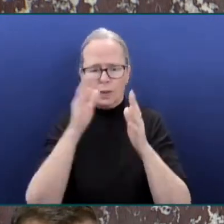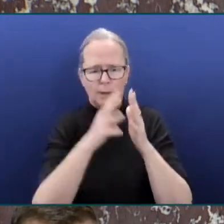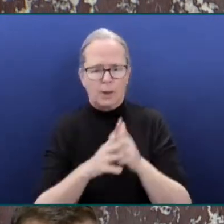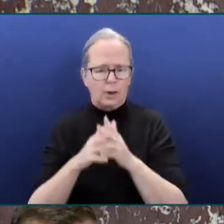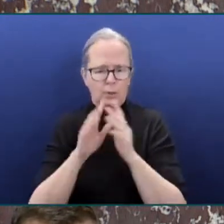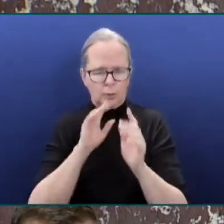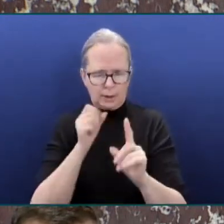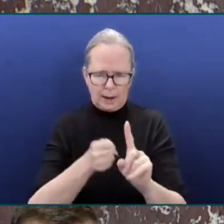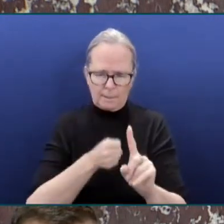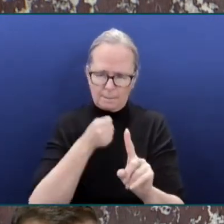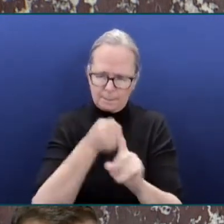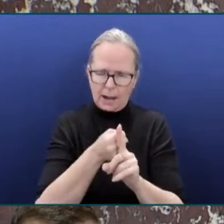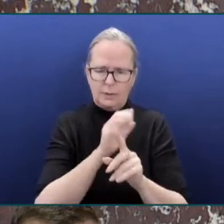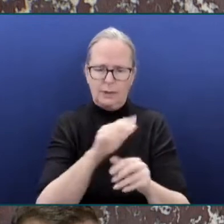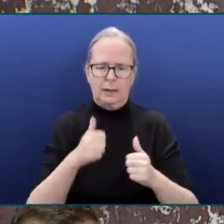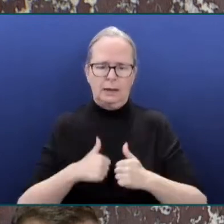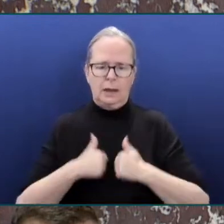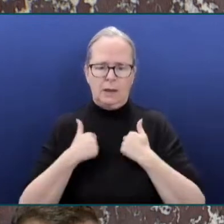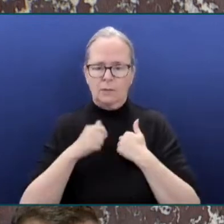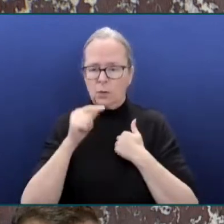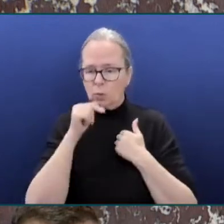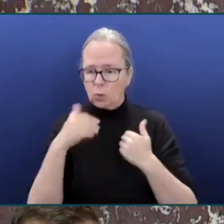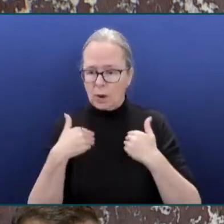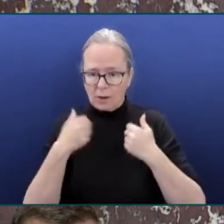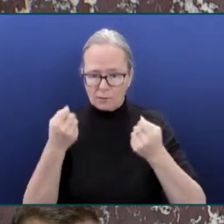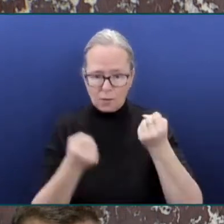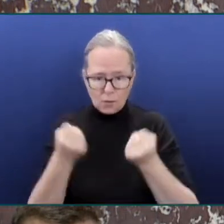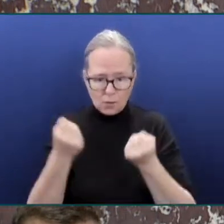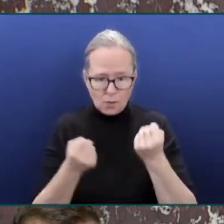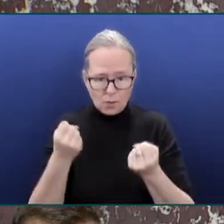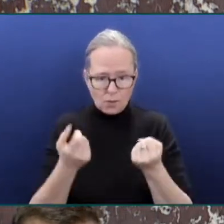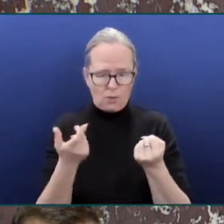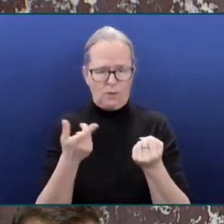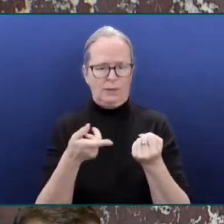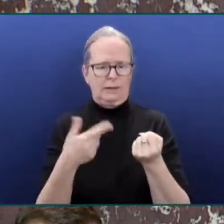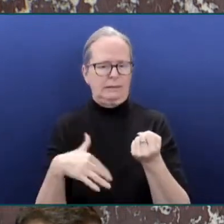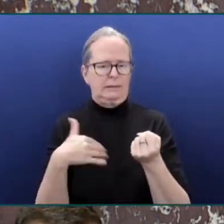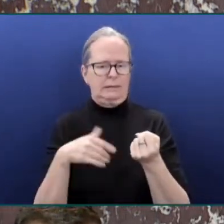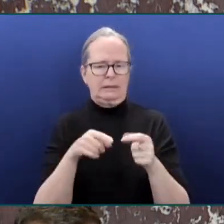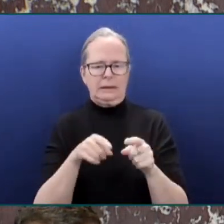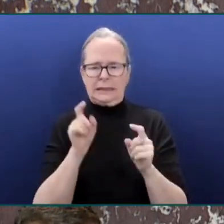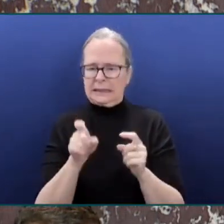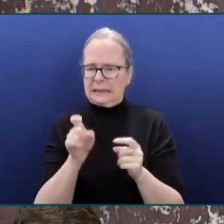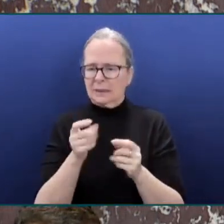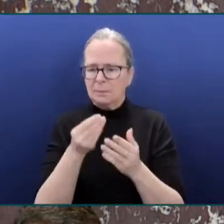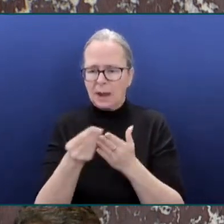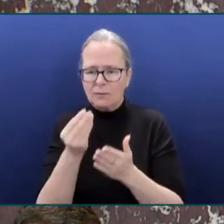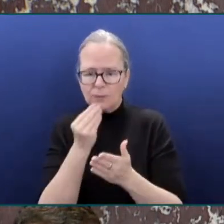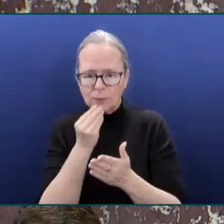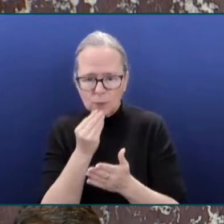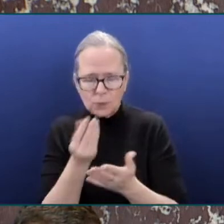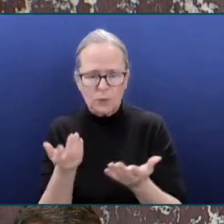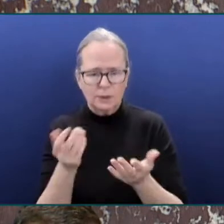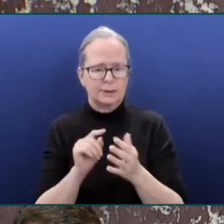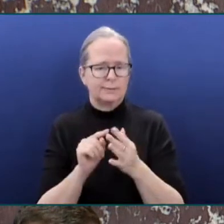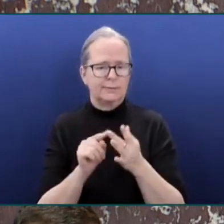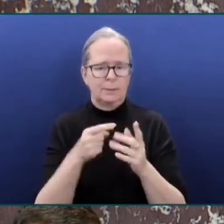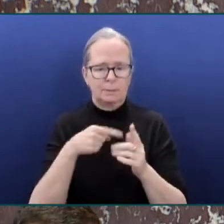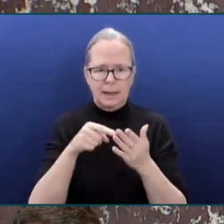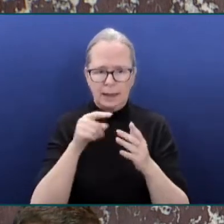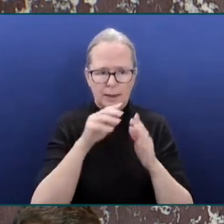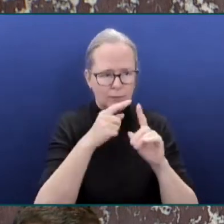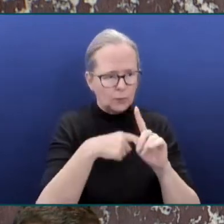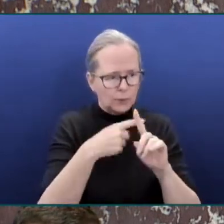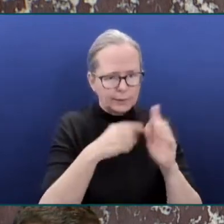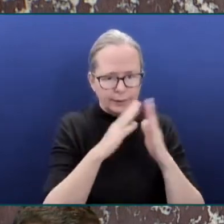but also as a result of its effect on rising grocery and housing costs. Our entire supply chain is affected when gas reaches